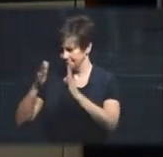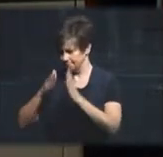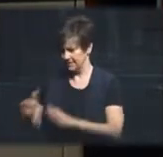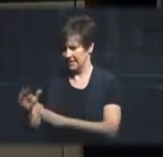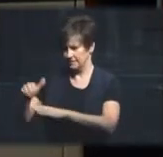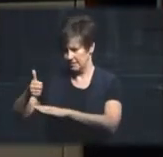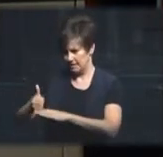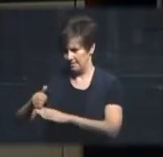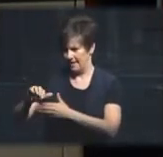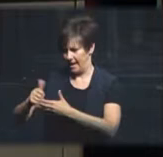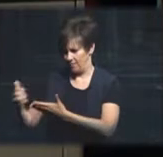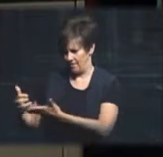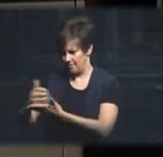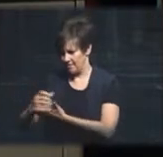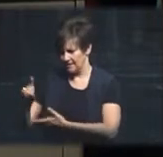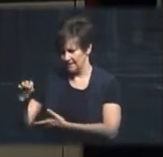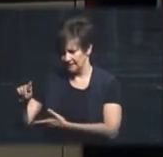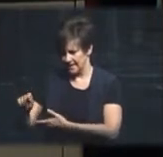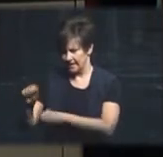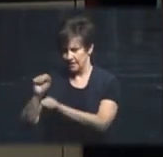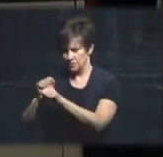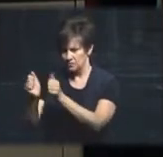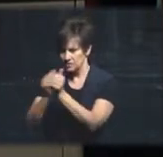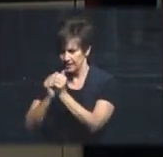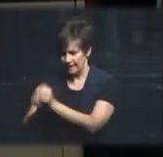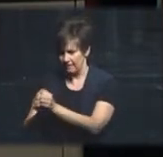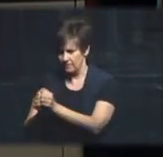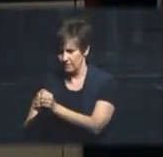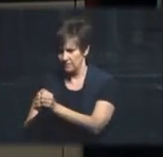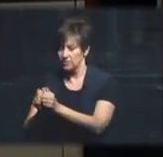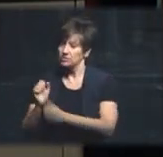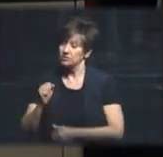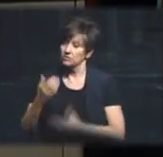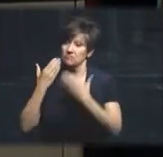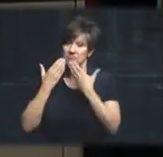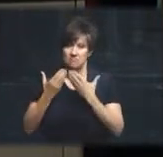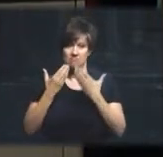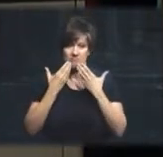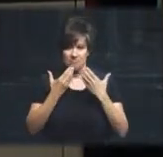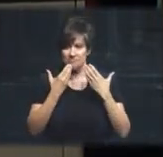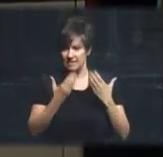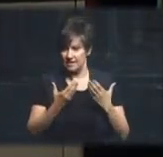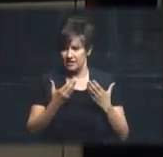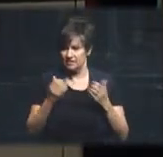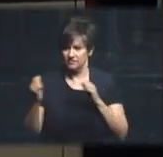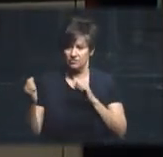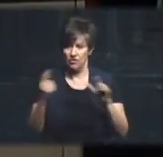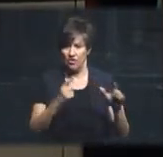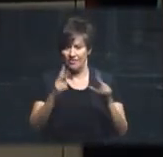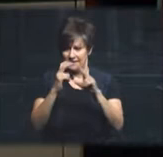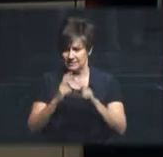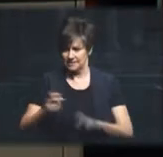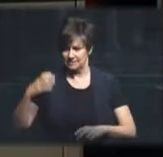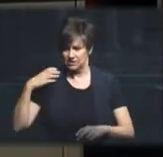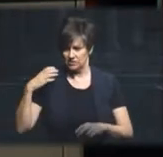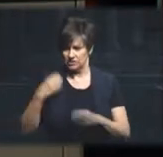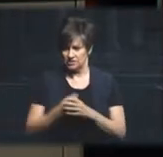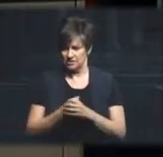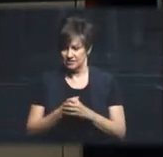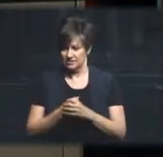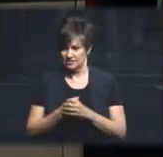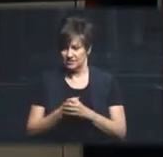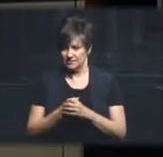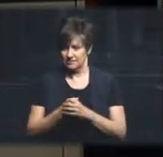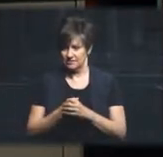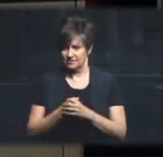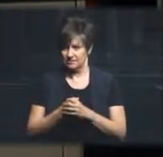work together across the college and close the loop. And so thank you so much to all of our assessment coaches. Key focus areas